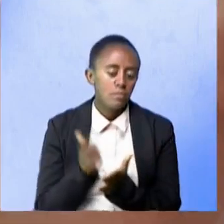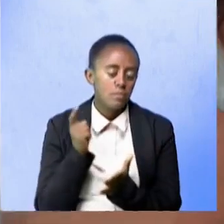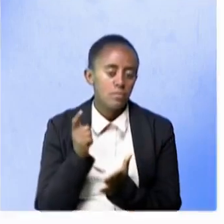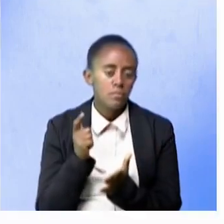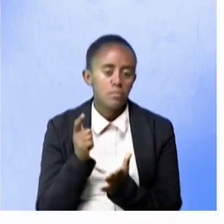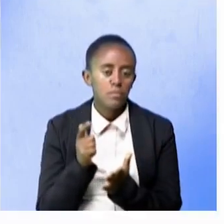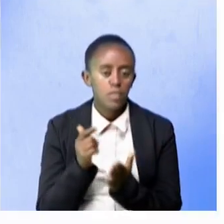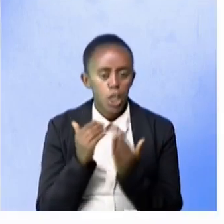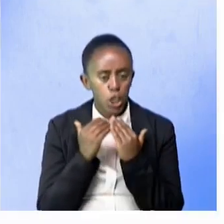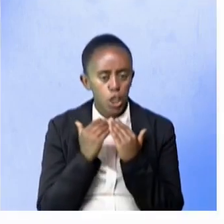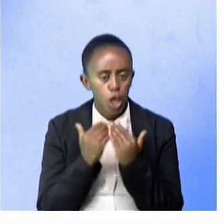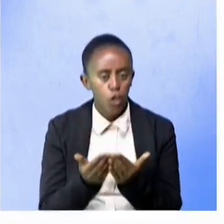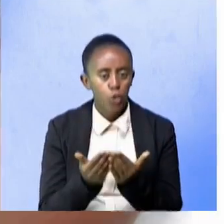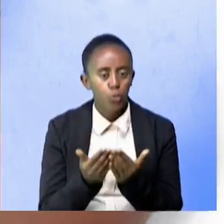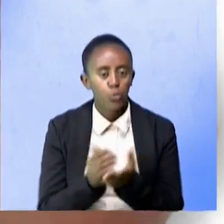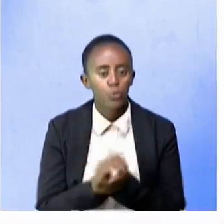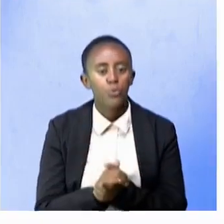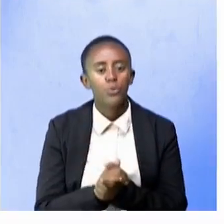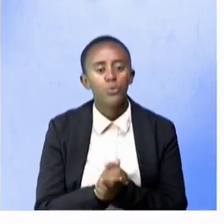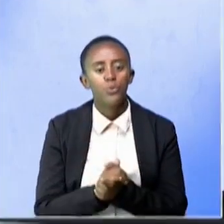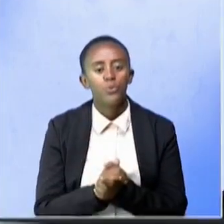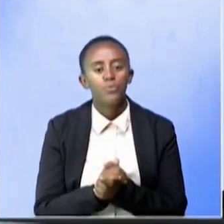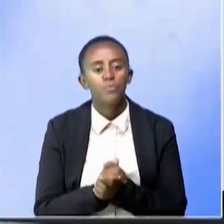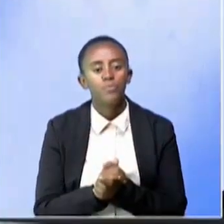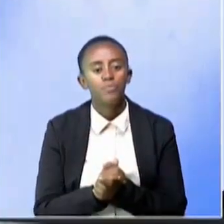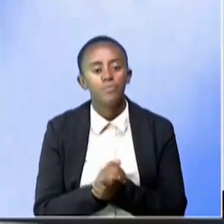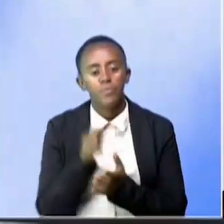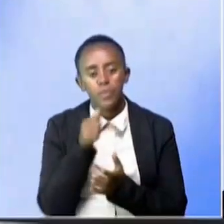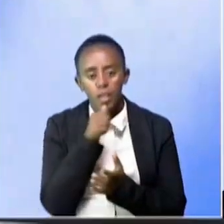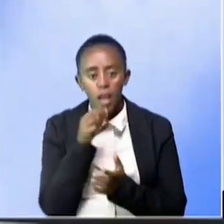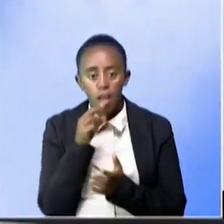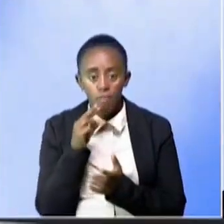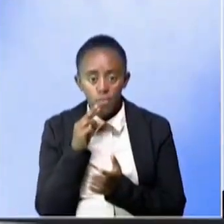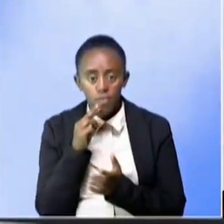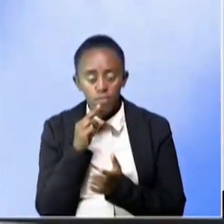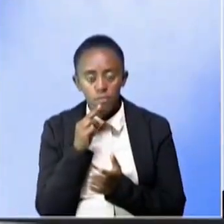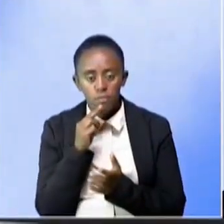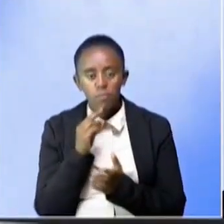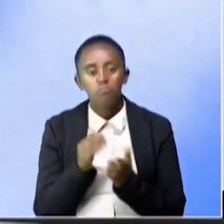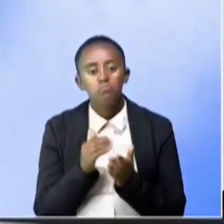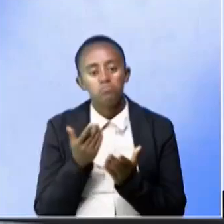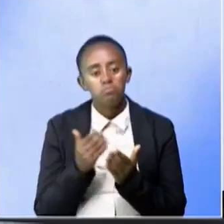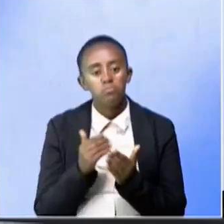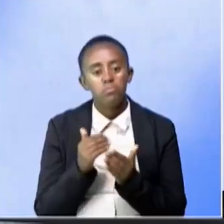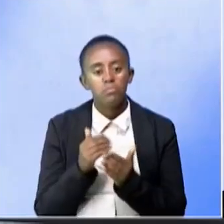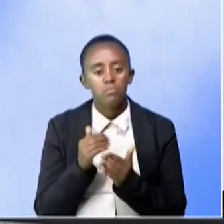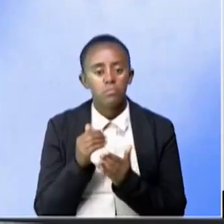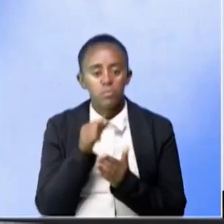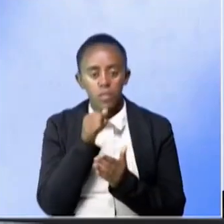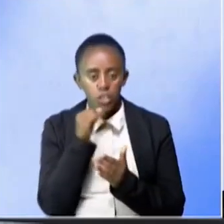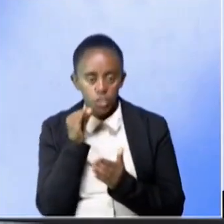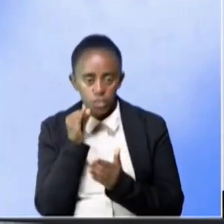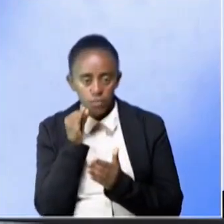Thank you so much. This is an adverb. The next one, that is an adjective.